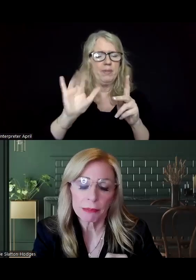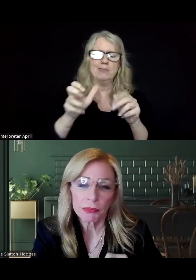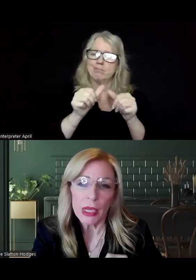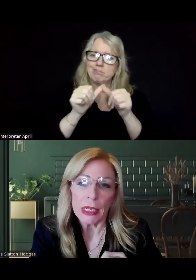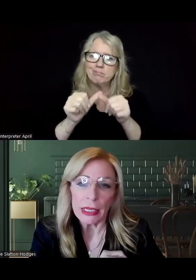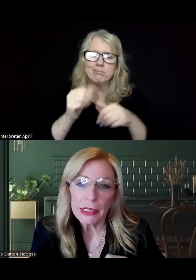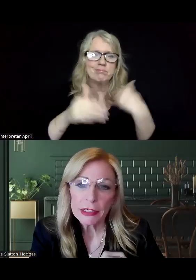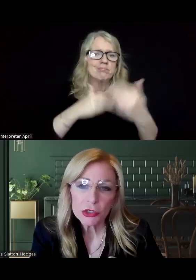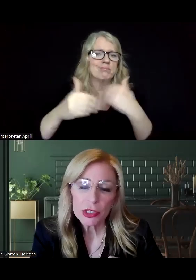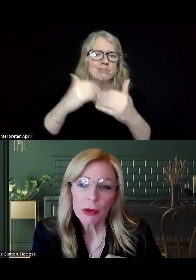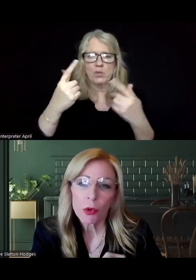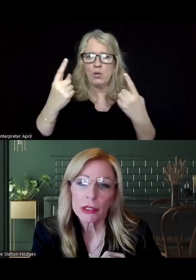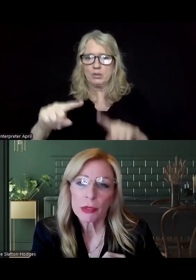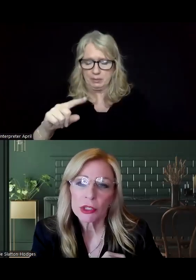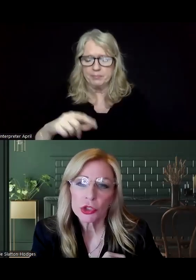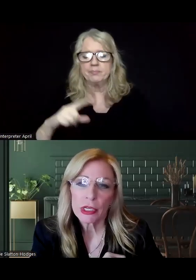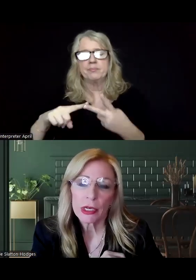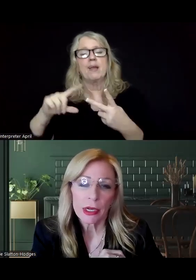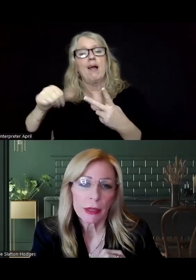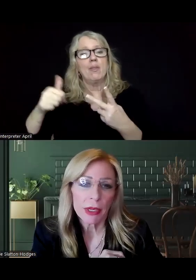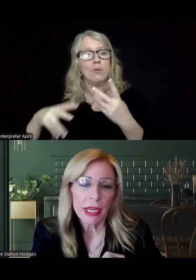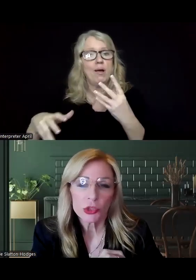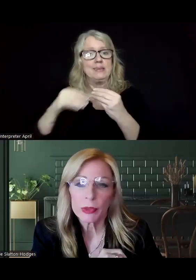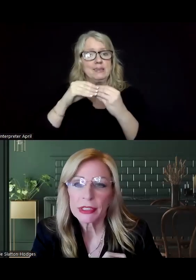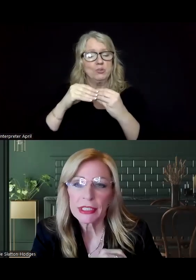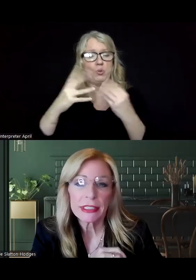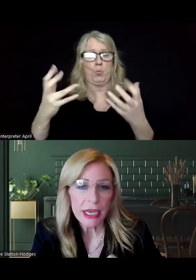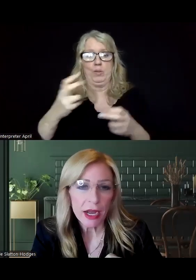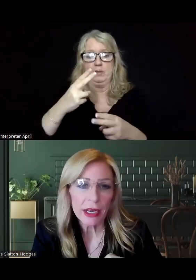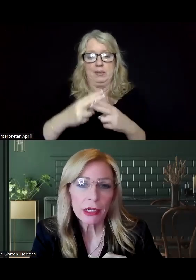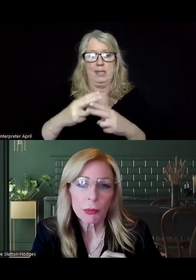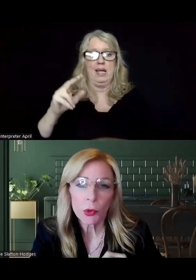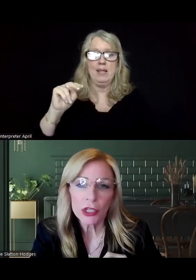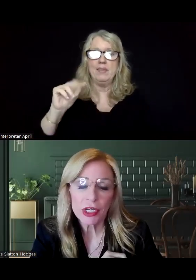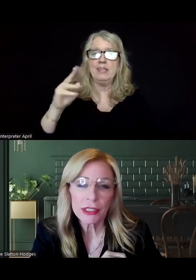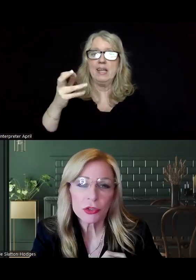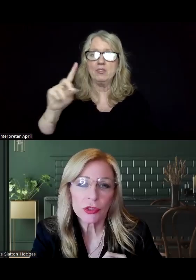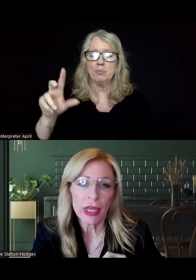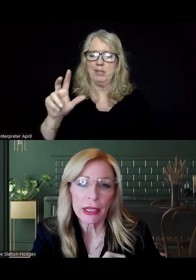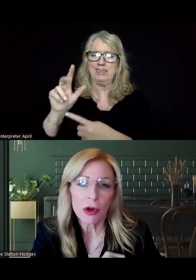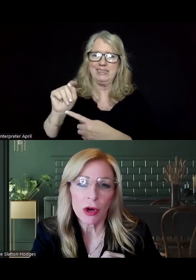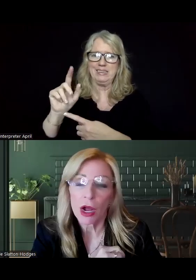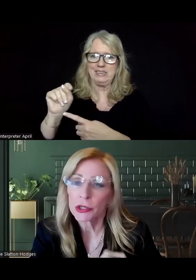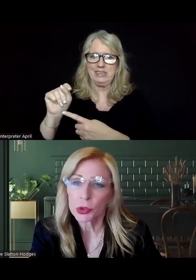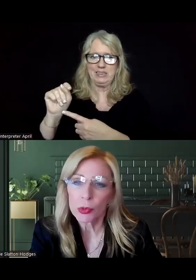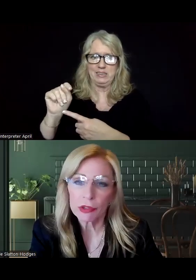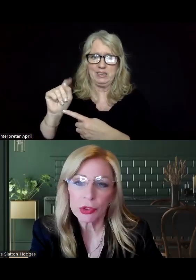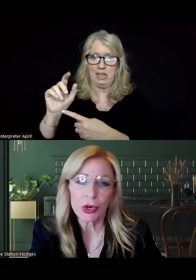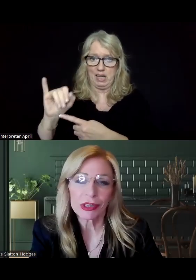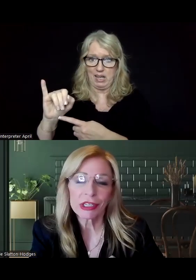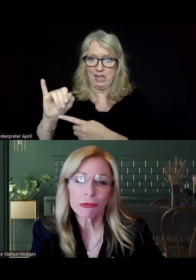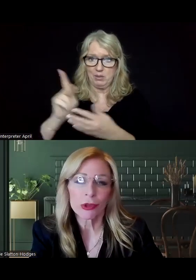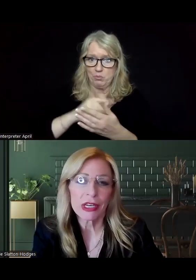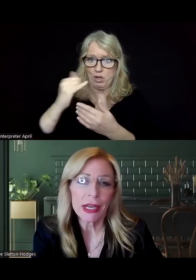the time. In addition, I want to mention NASHBID's TTI projects that are under